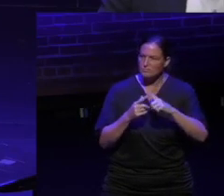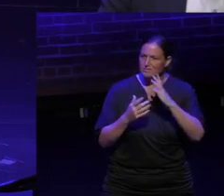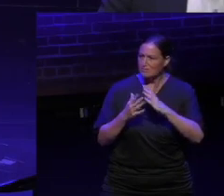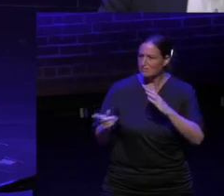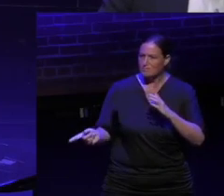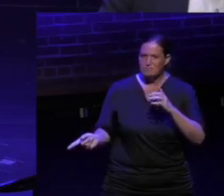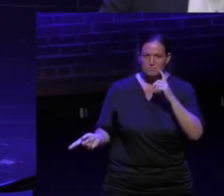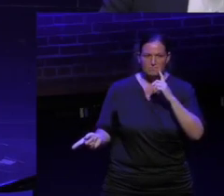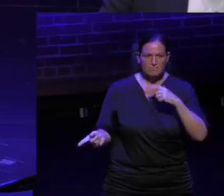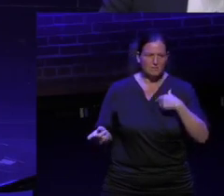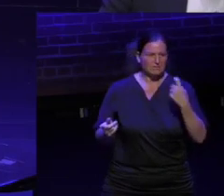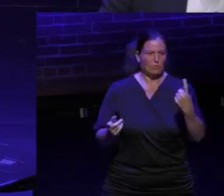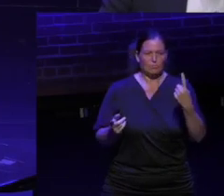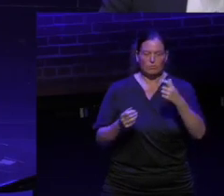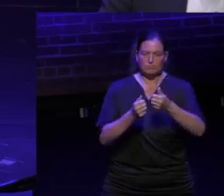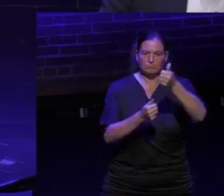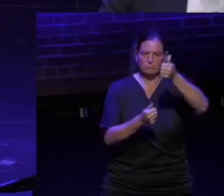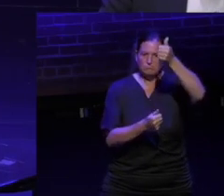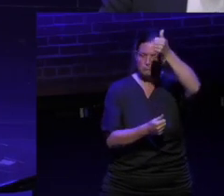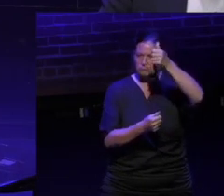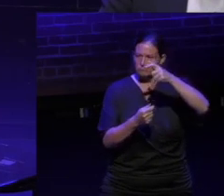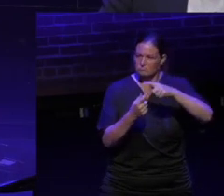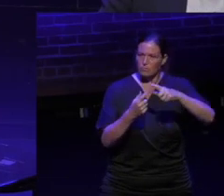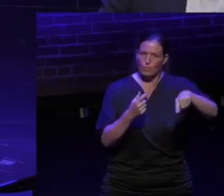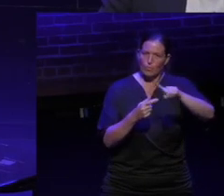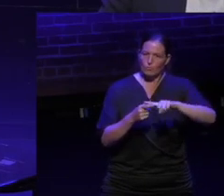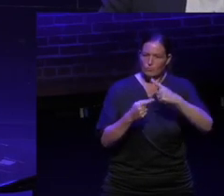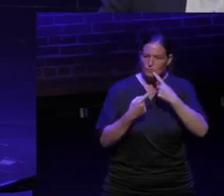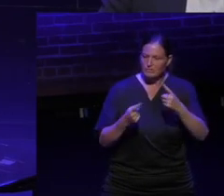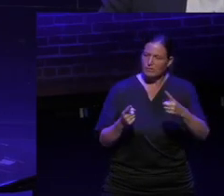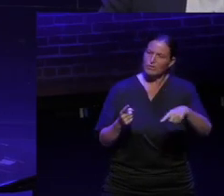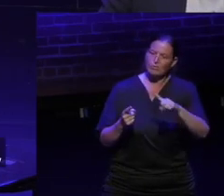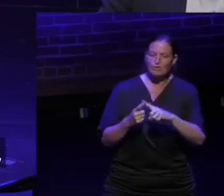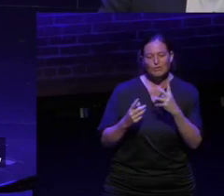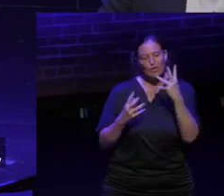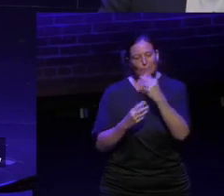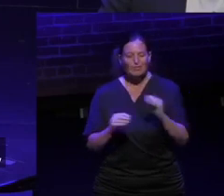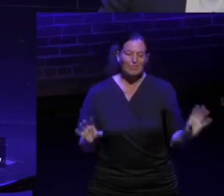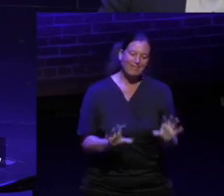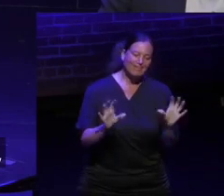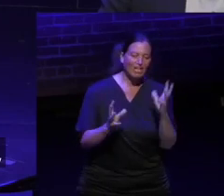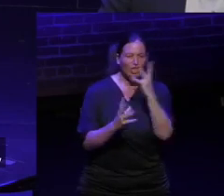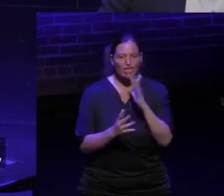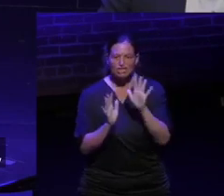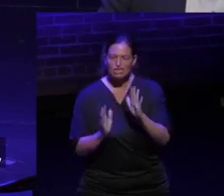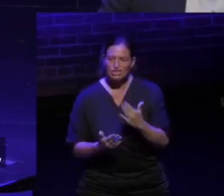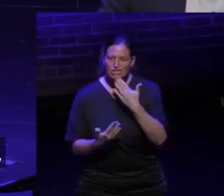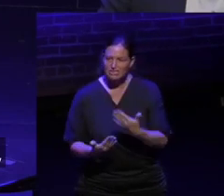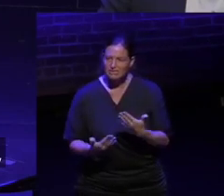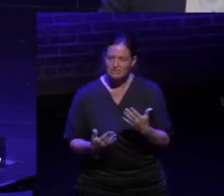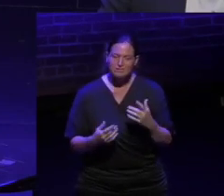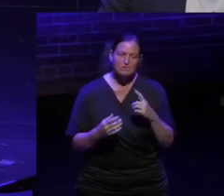there are artists and residents to help us get at the root drivers of those issues, not just in beautifying and bringing community